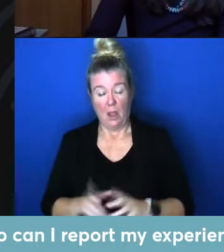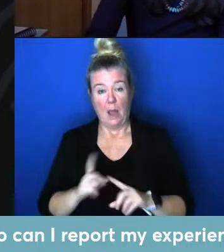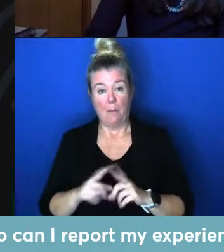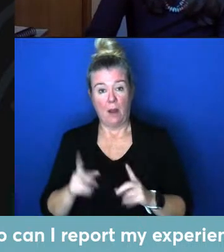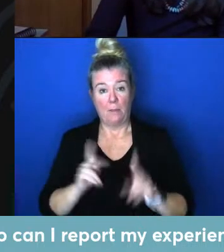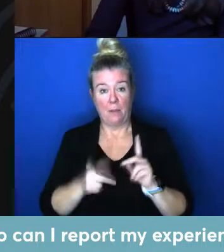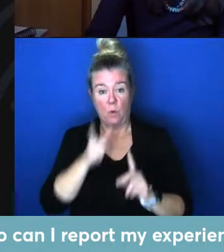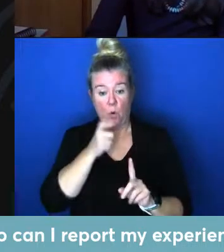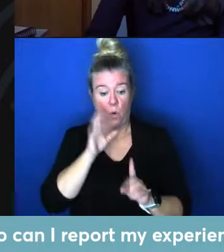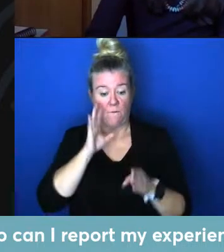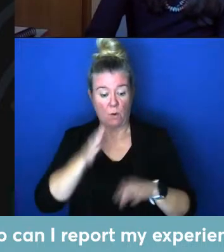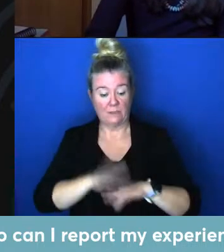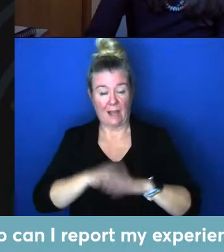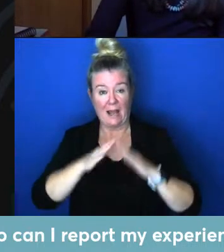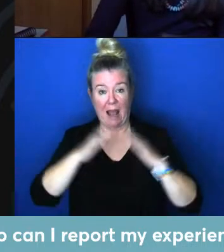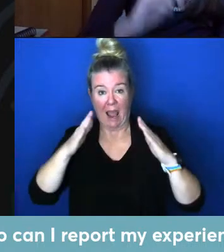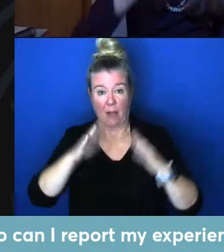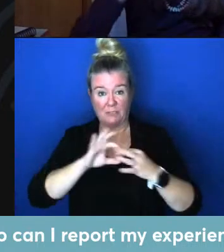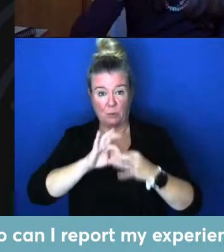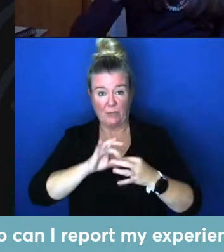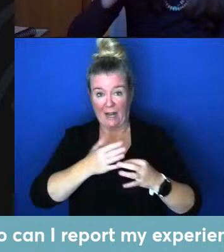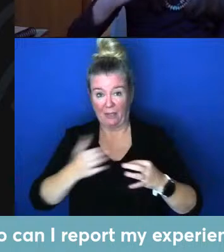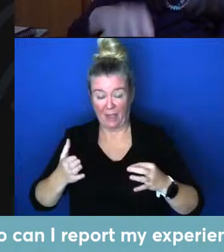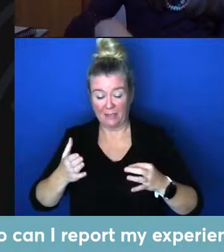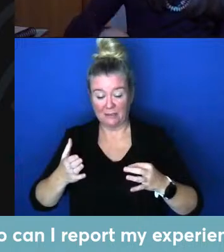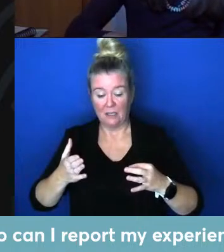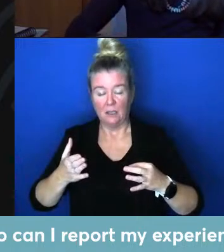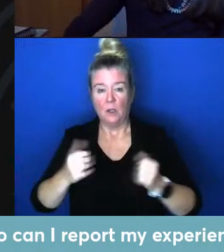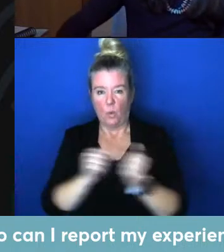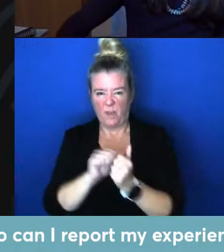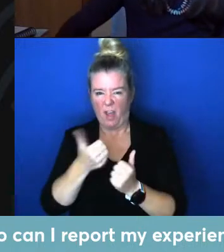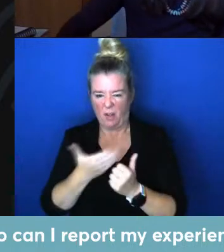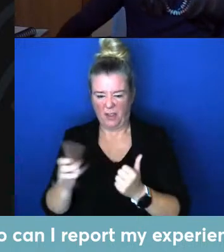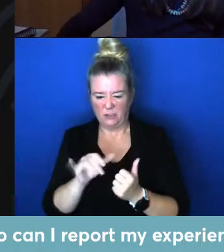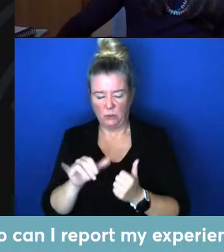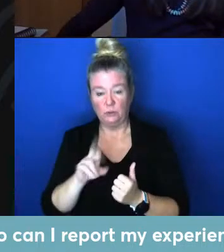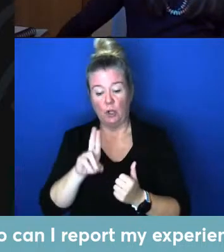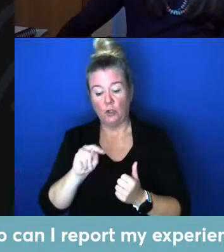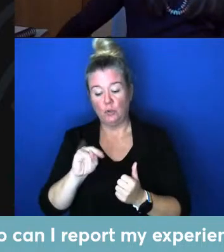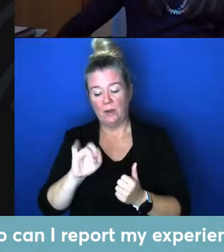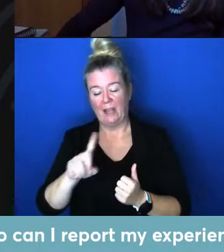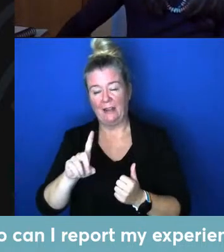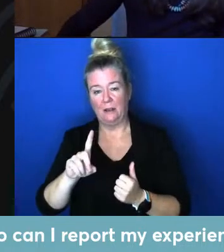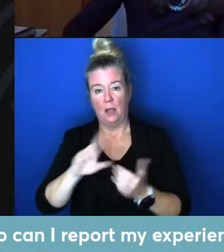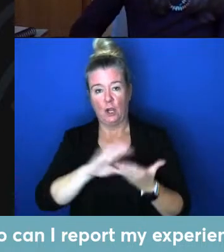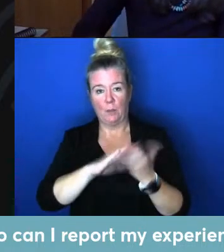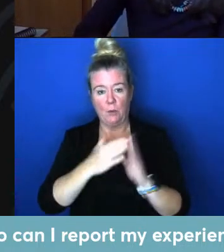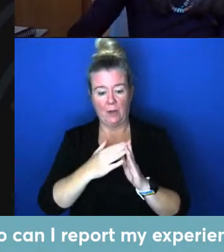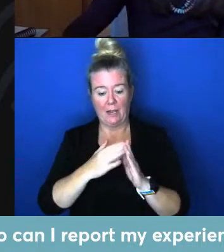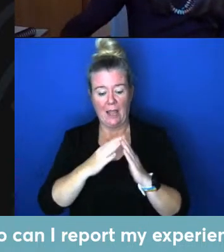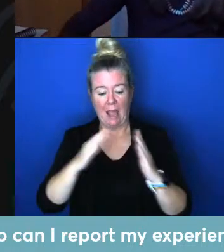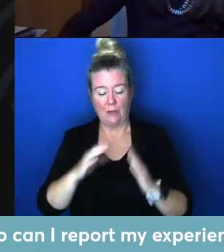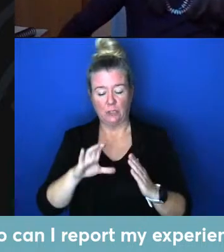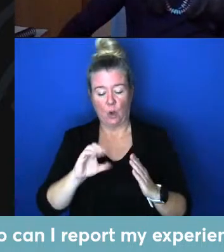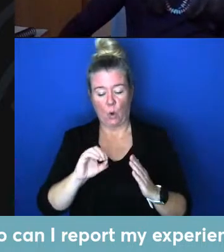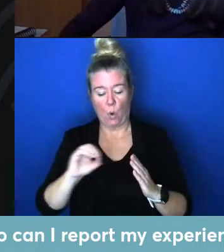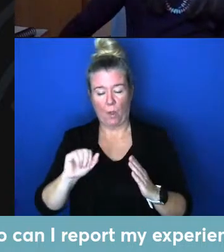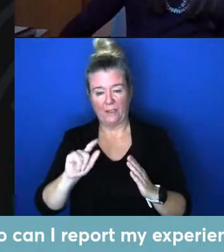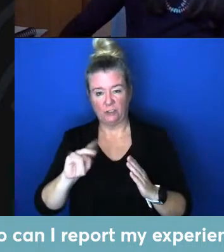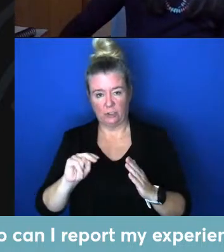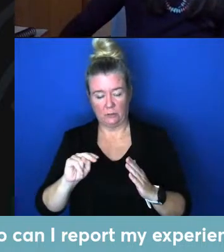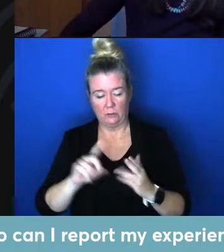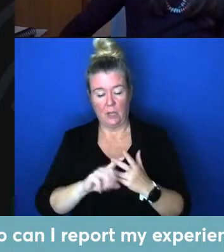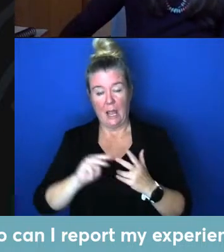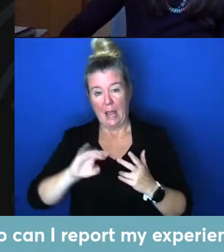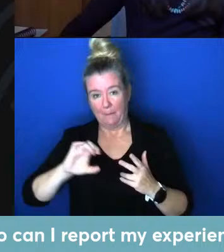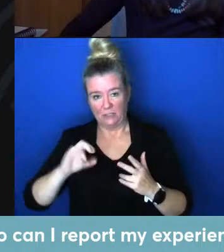who focus on housing related things, among other things, is United Community Housing Coalition, Michigan Legal